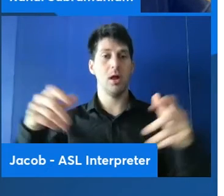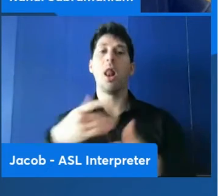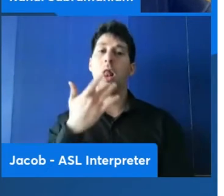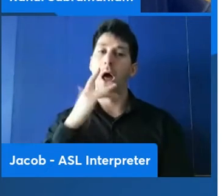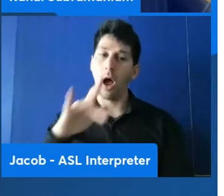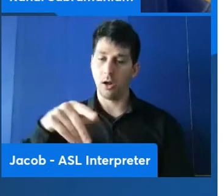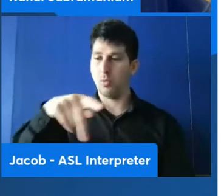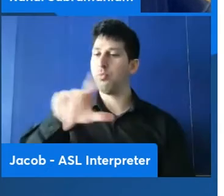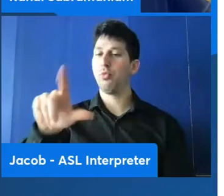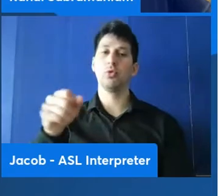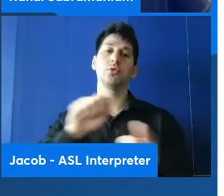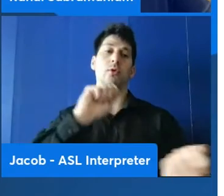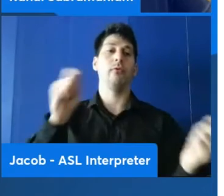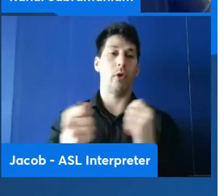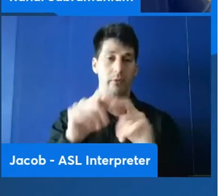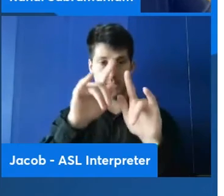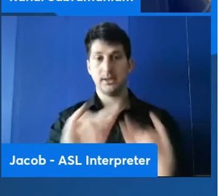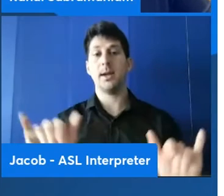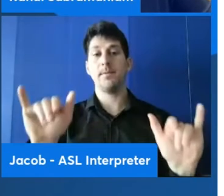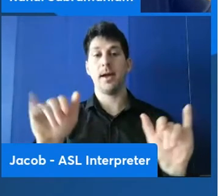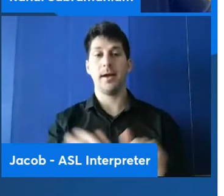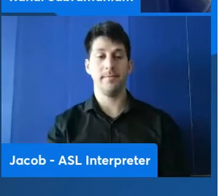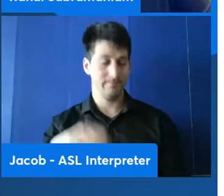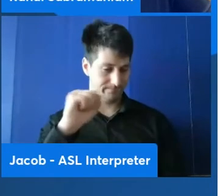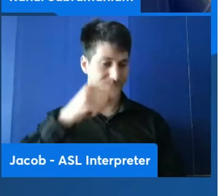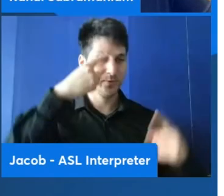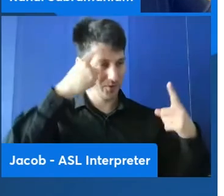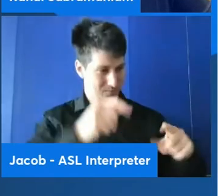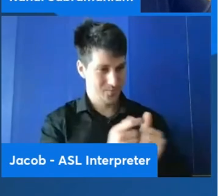evolving with it. Absolutely.